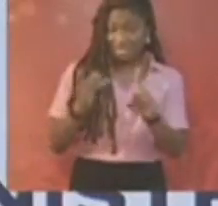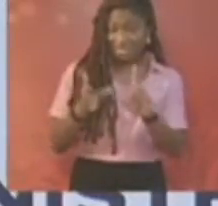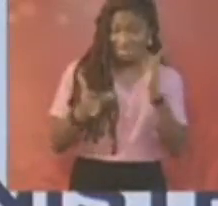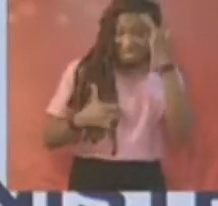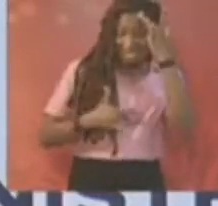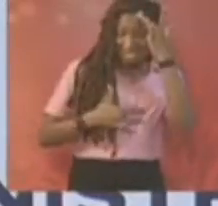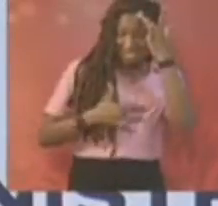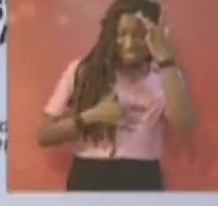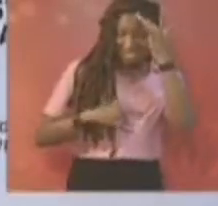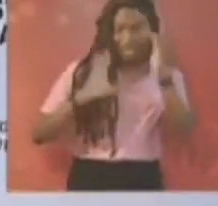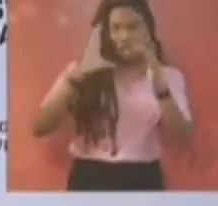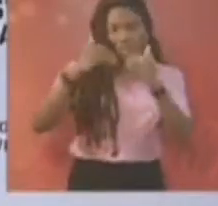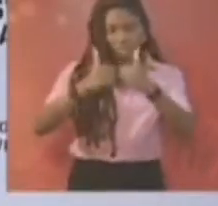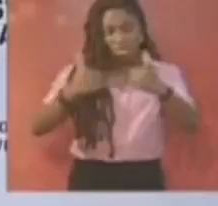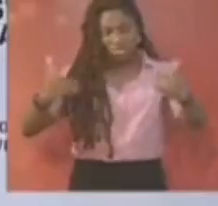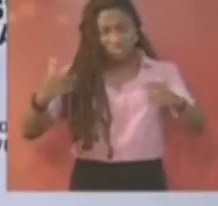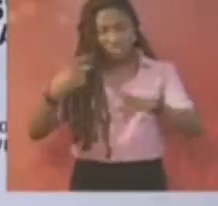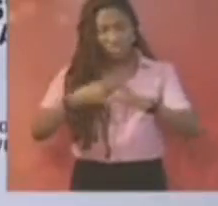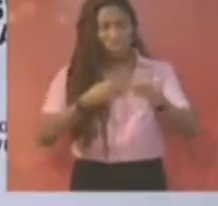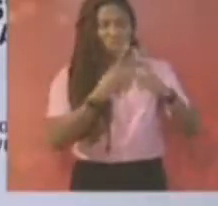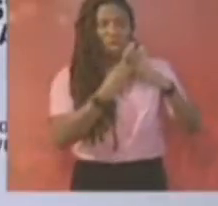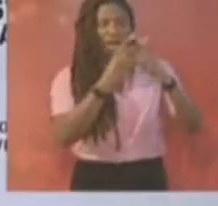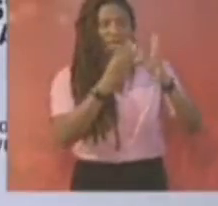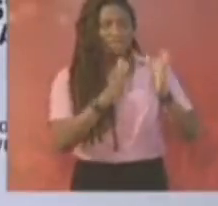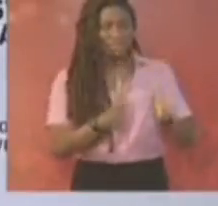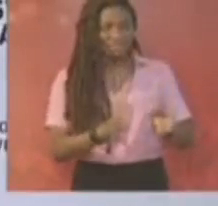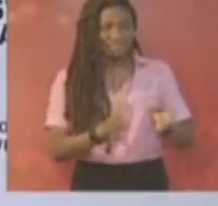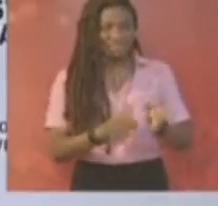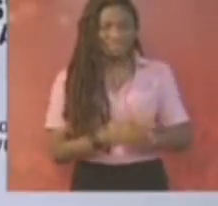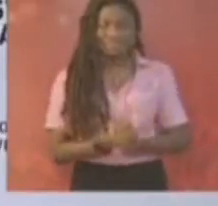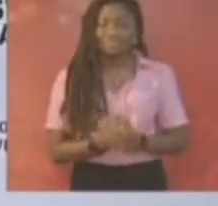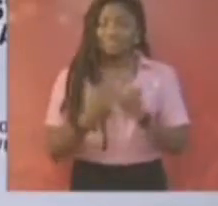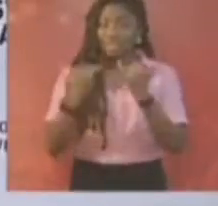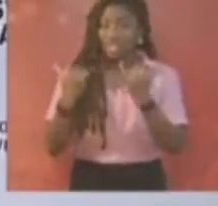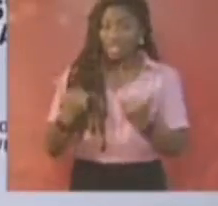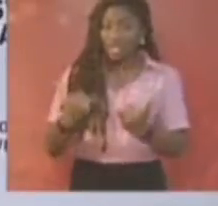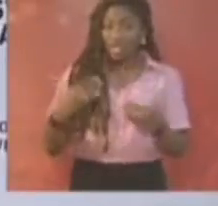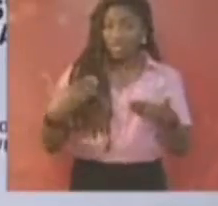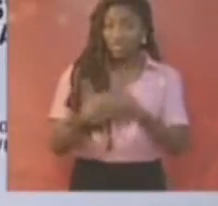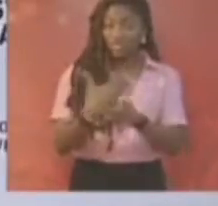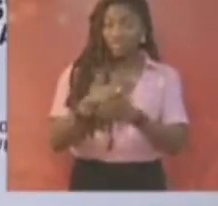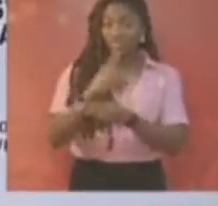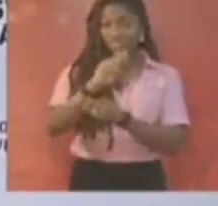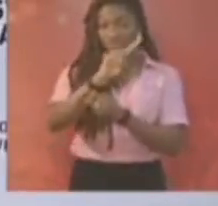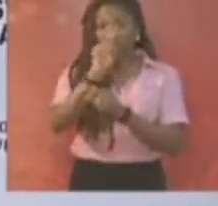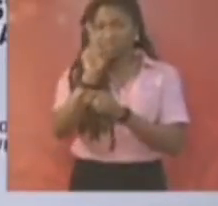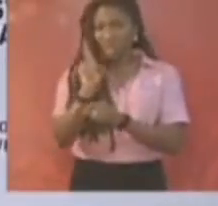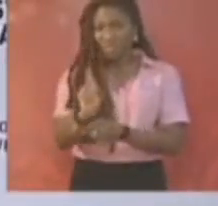please do. Thank you, Dr. Hines. We now go to CNC3.